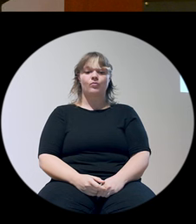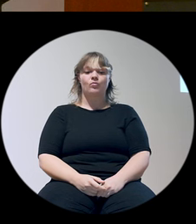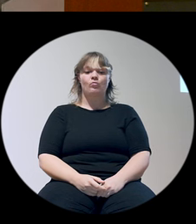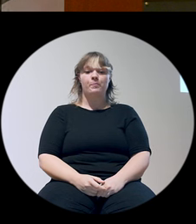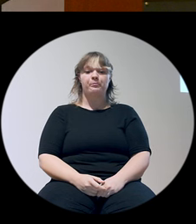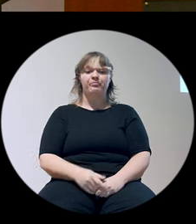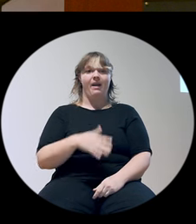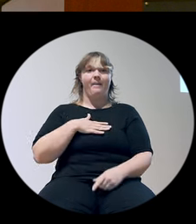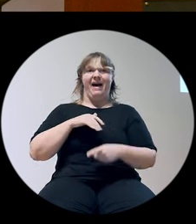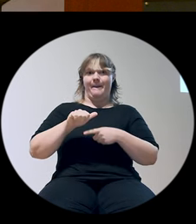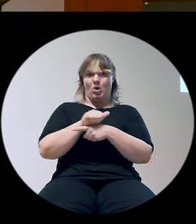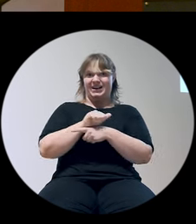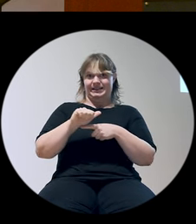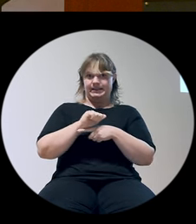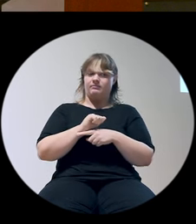So my practice